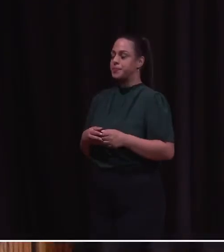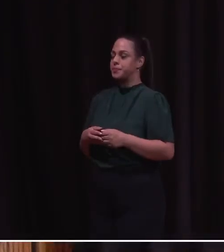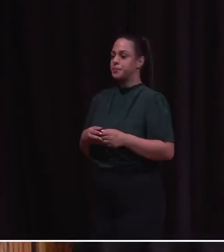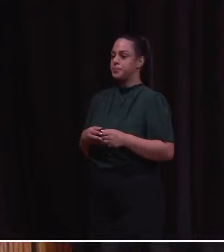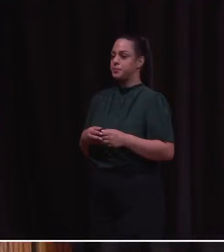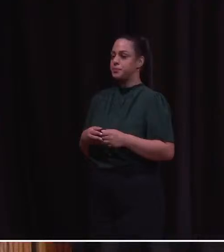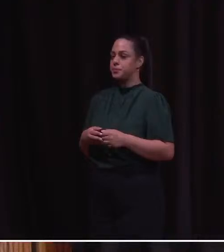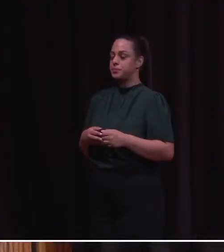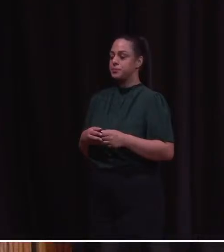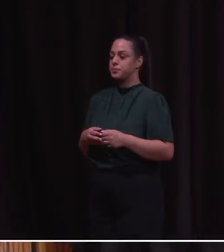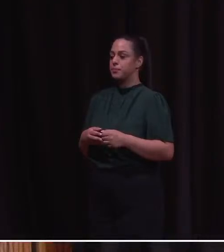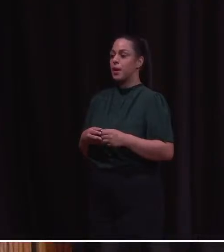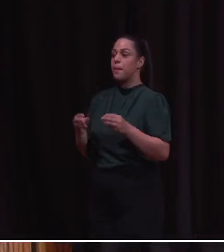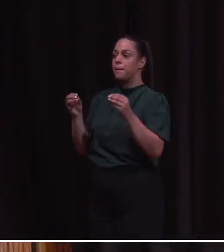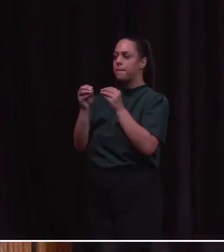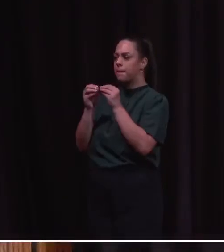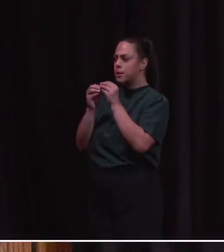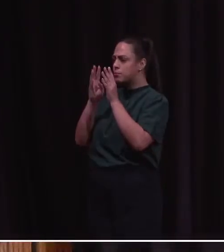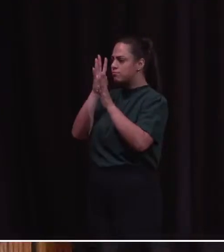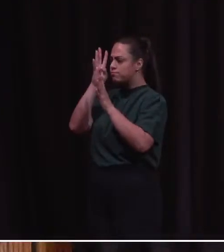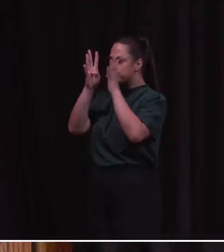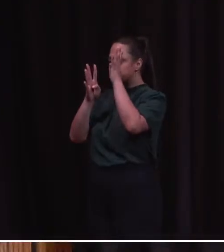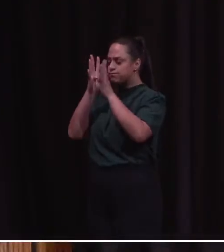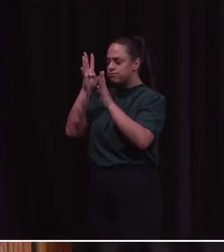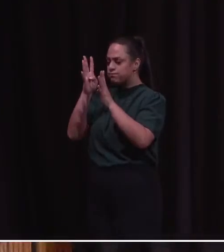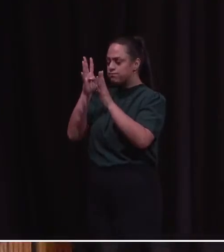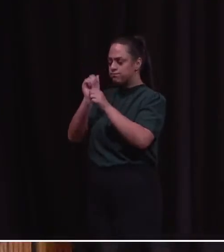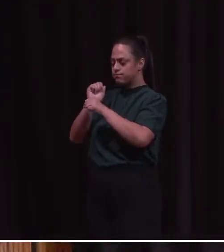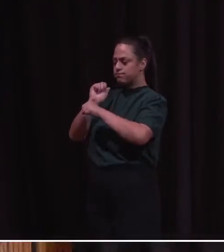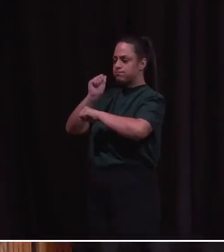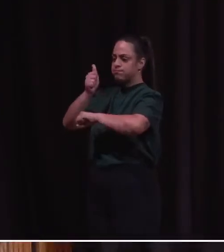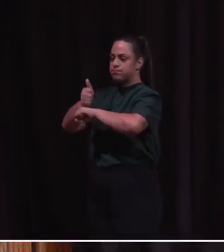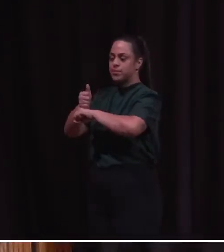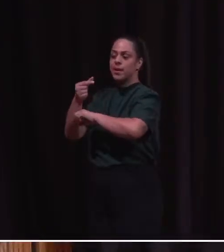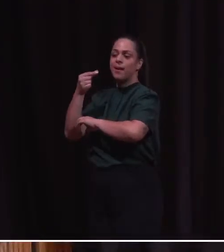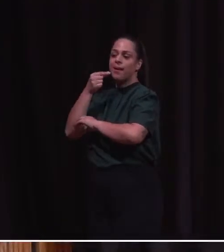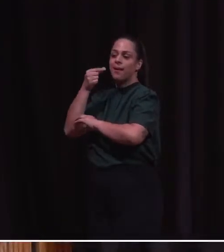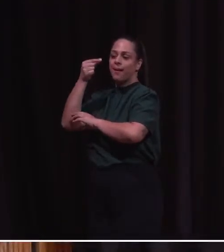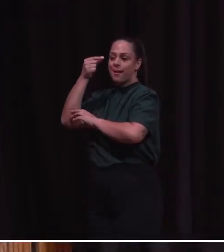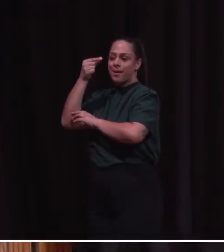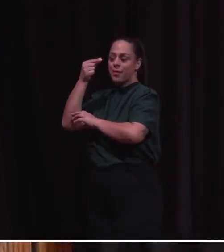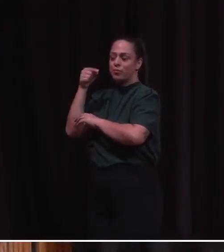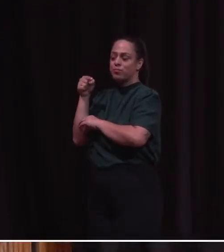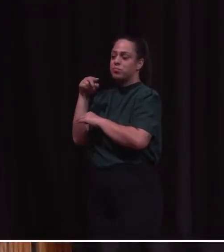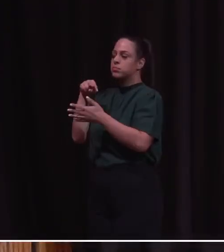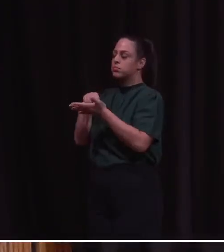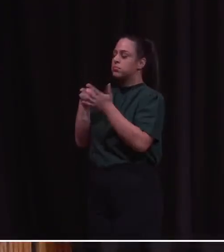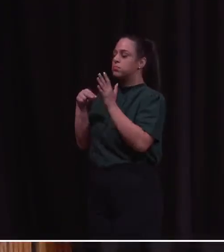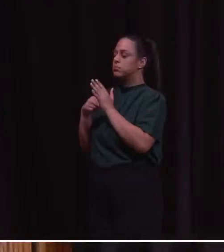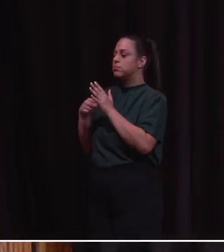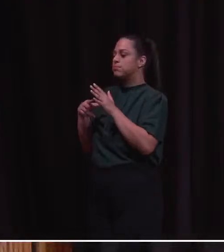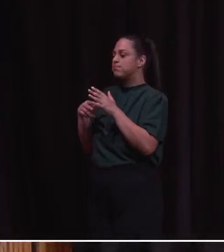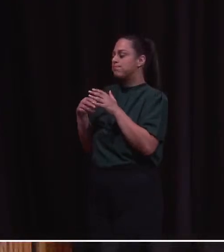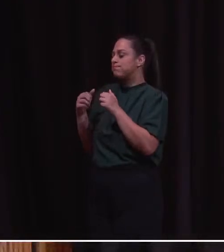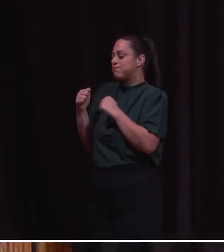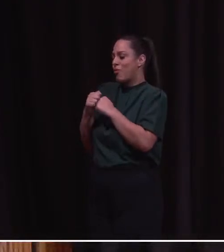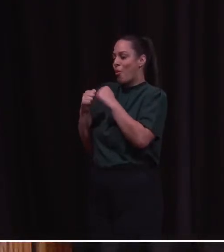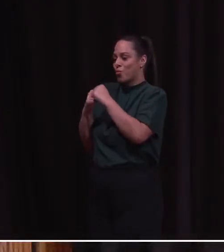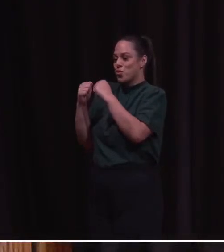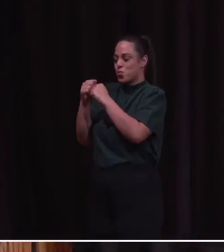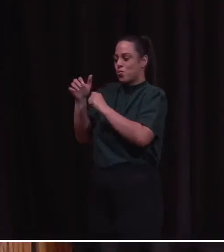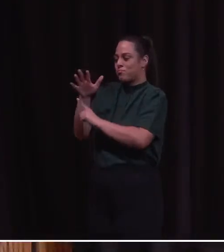the fact that if gender is a construct, then it follows that there are times and spaces in which it